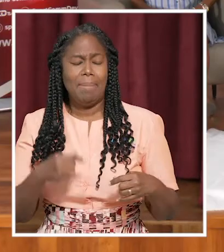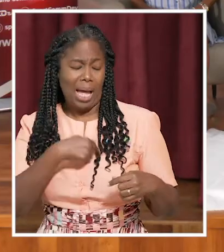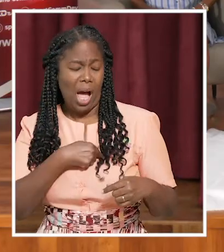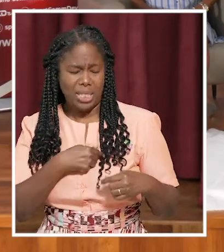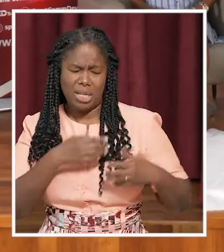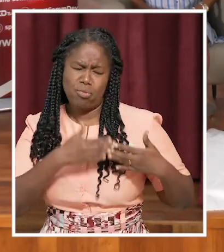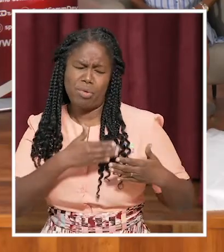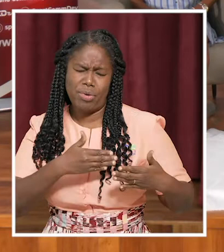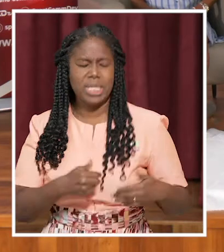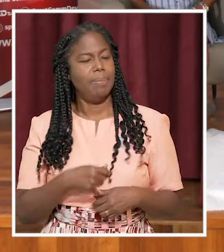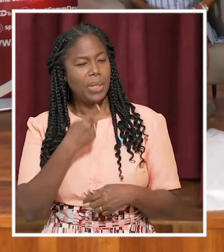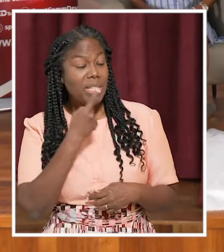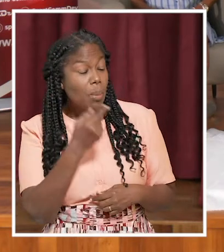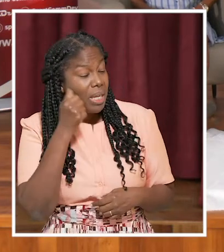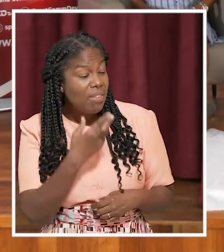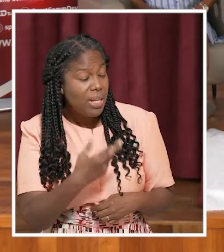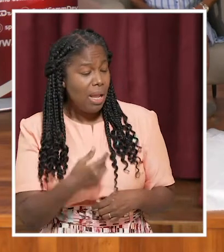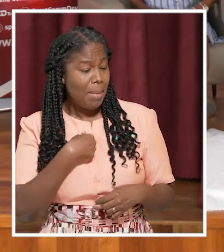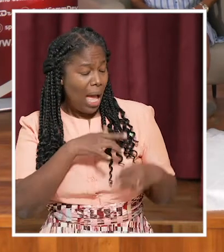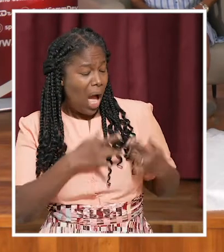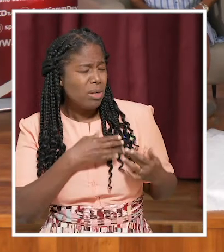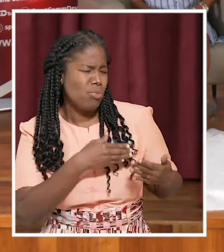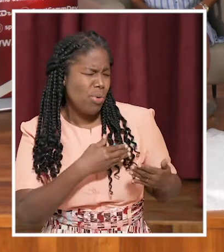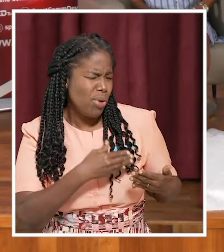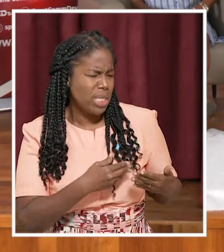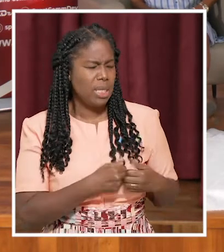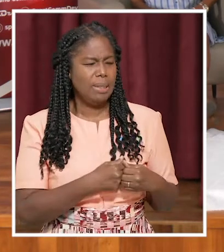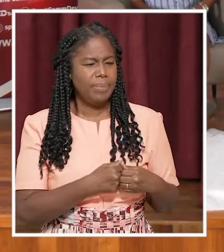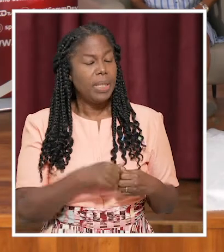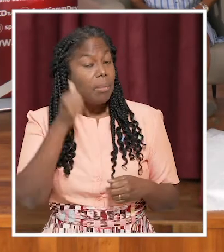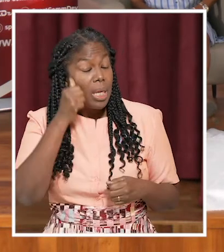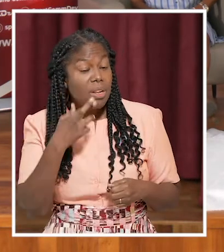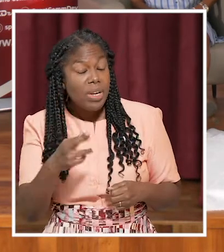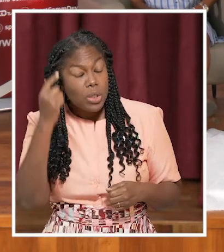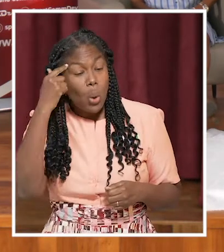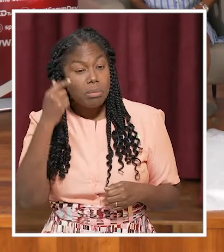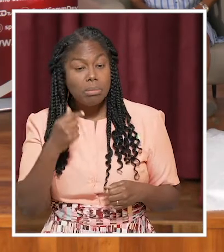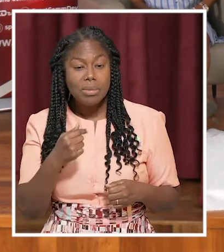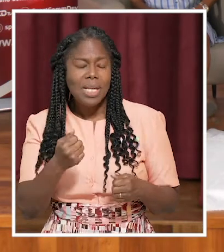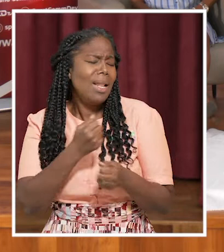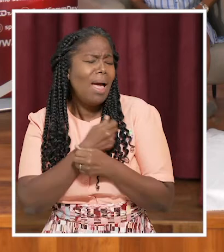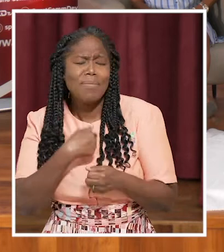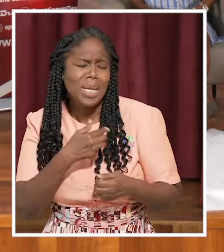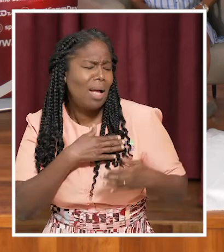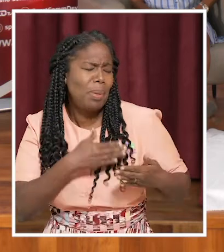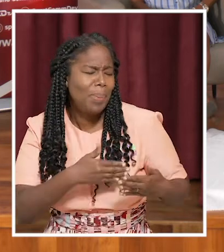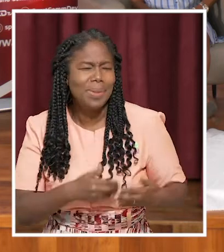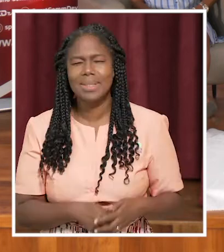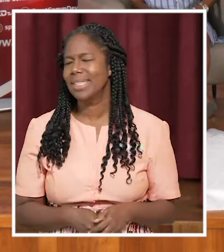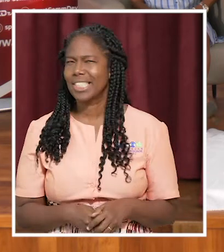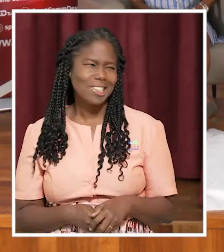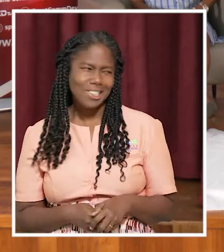intense love. But then she was explaining that it could have been like anxiety. But I was saying, but I wasn't anxious